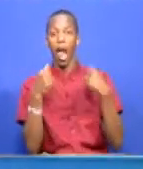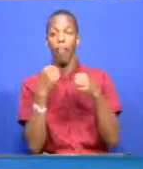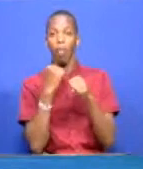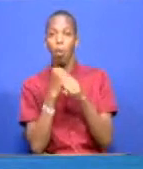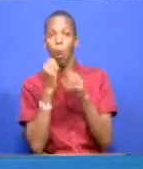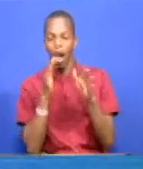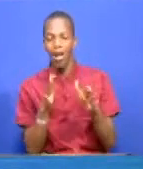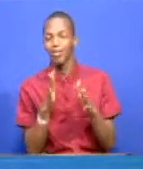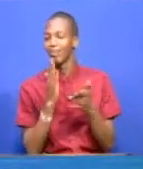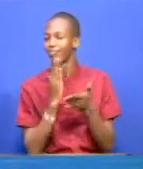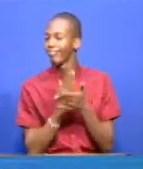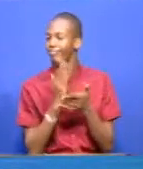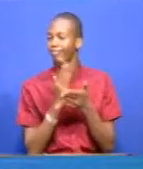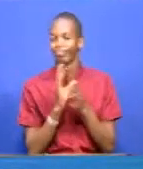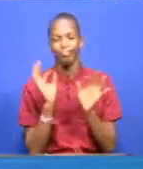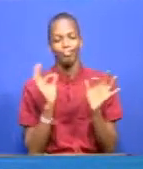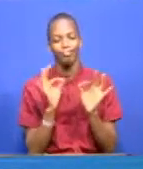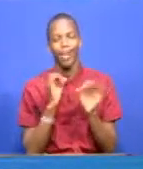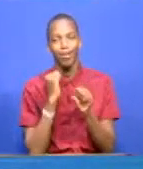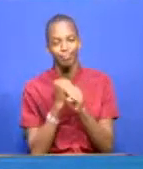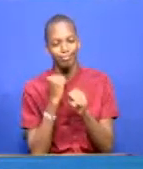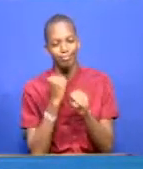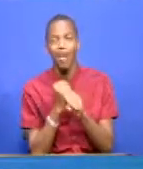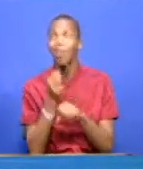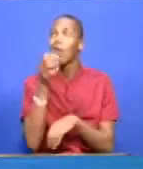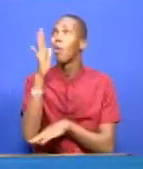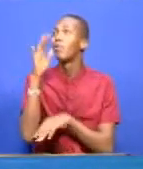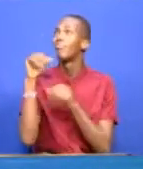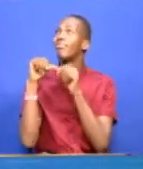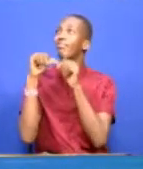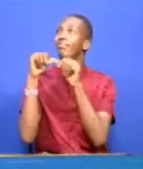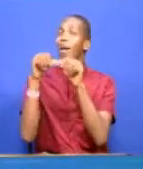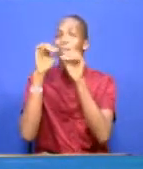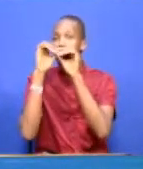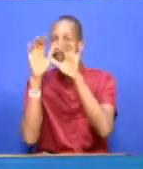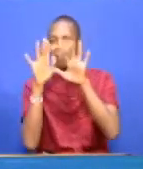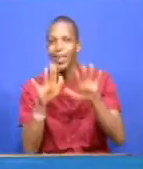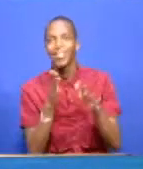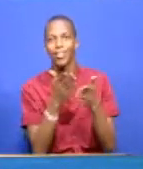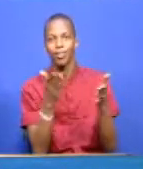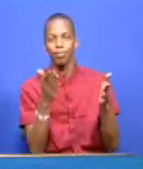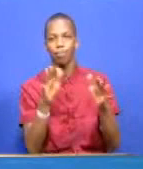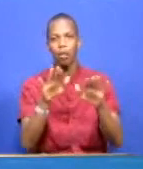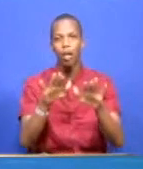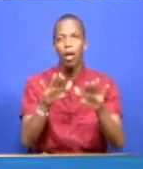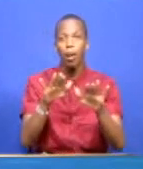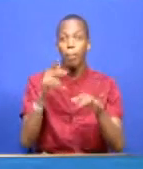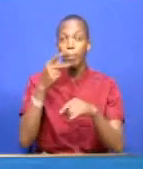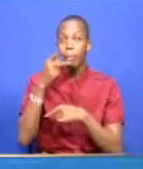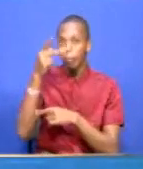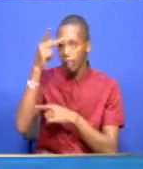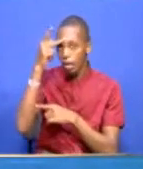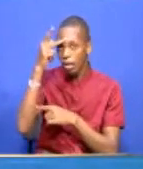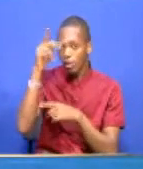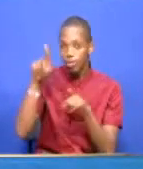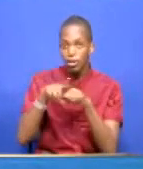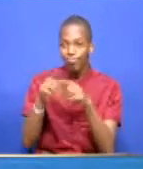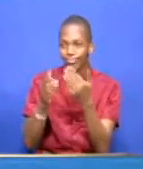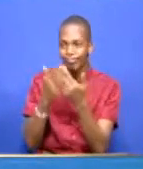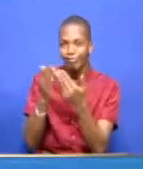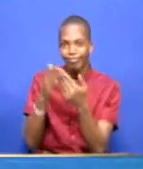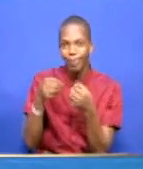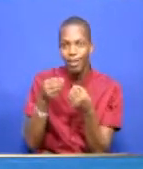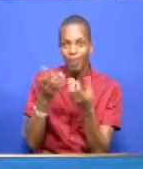done us proud. May God continue blessing you. Parents and caregivers are also playing a